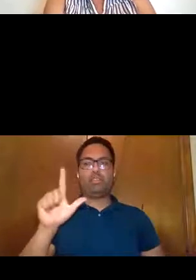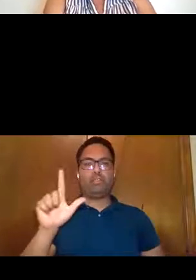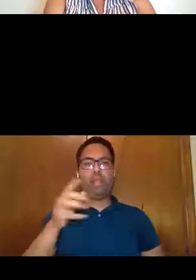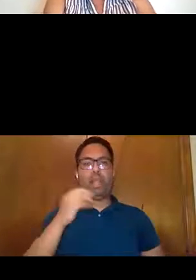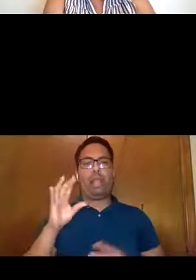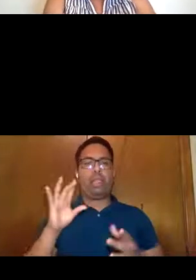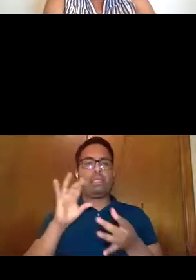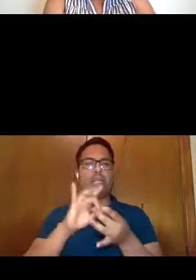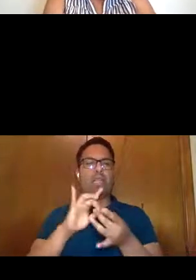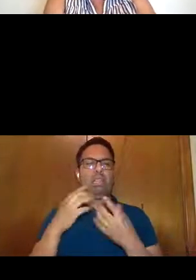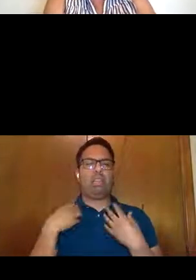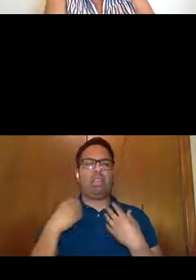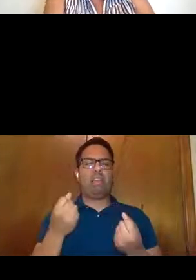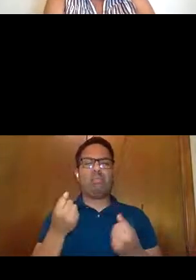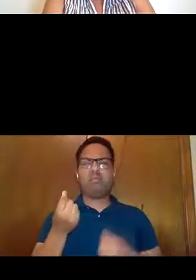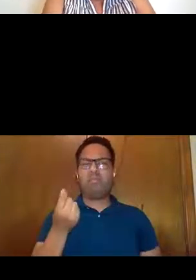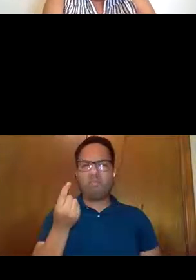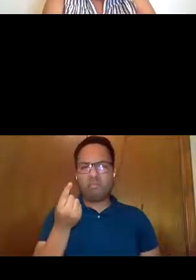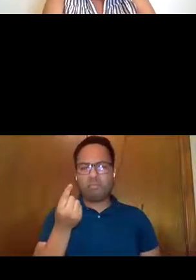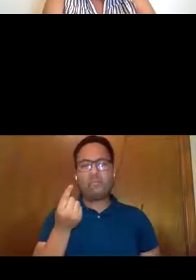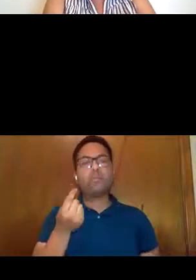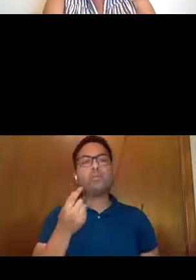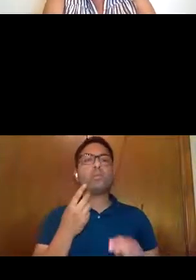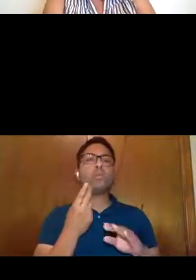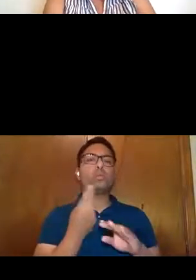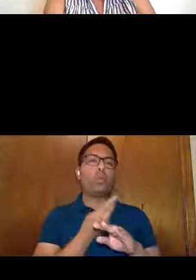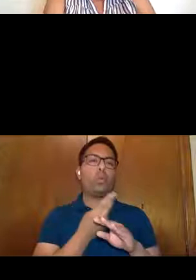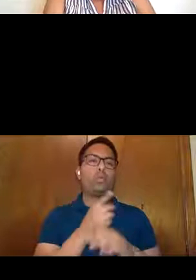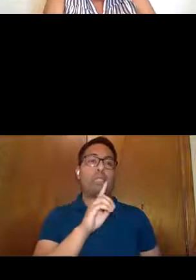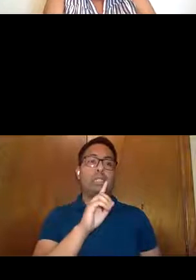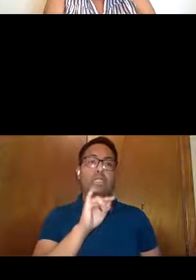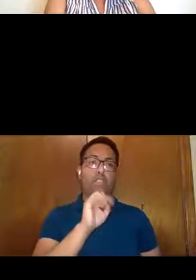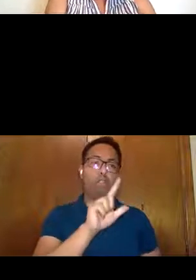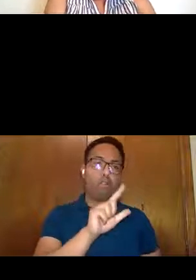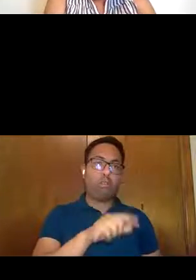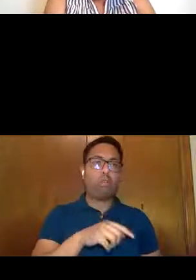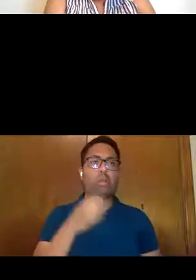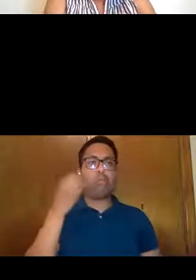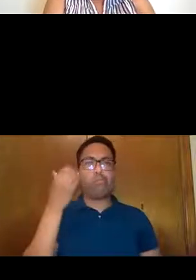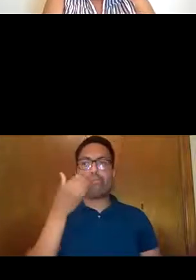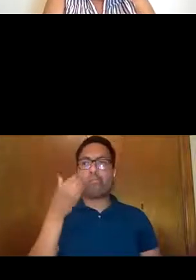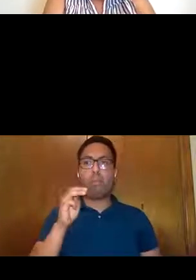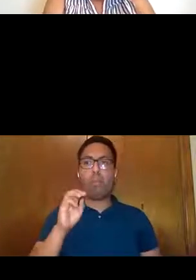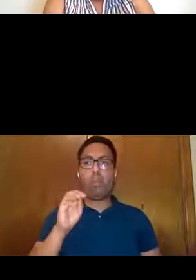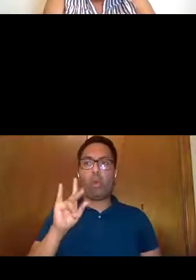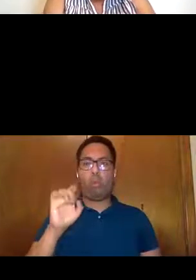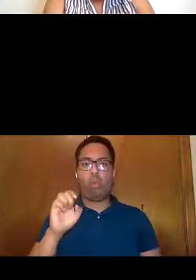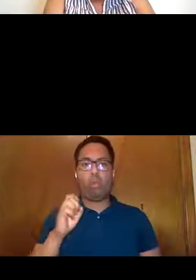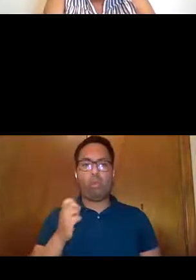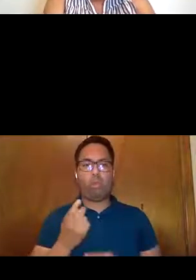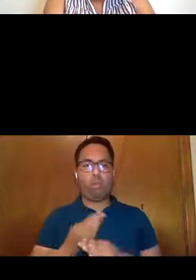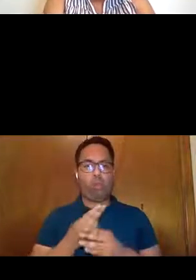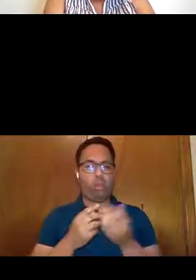Digital and connected health is the use of digital, mobile, wearable, or other